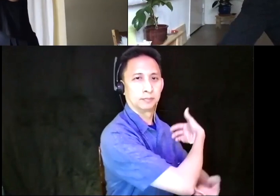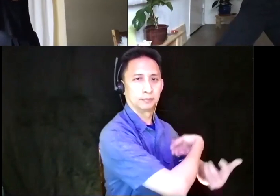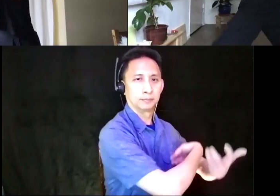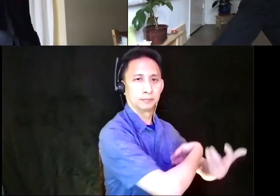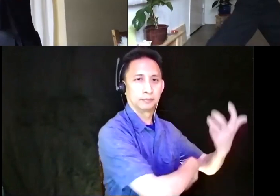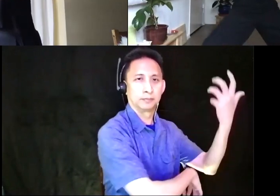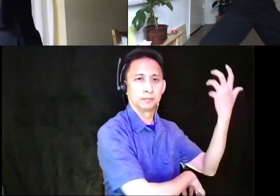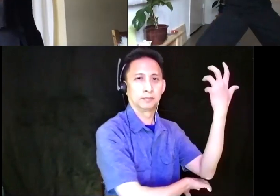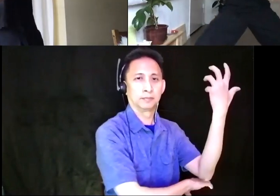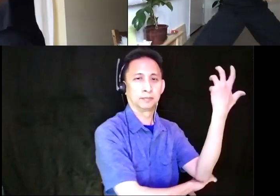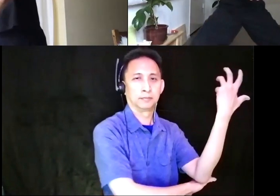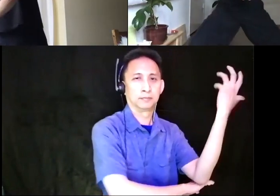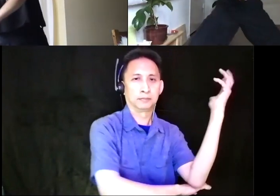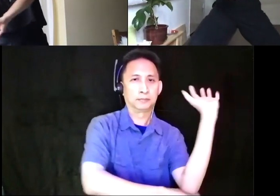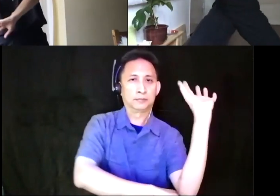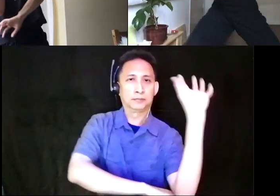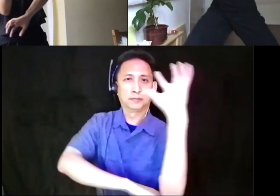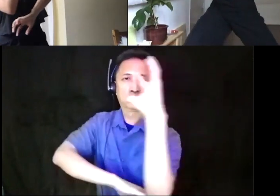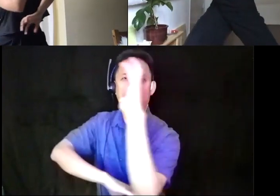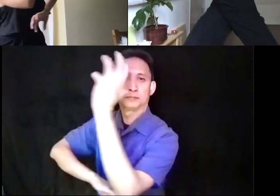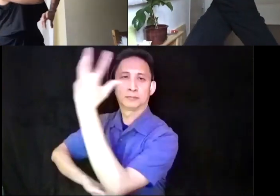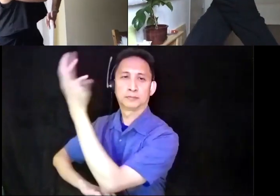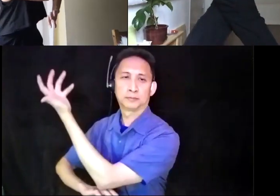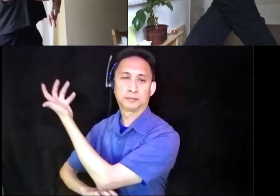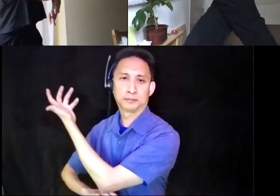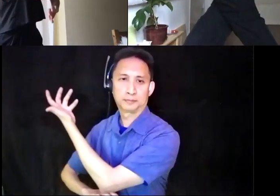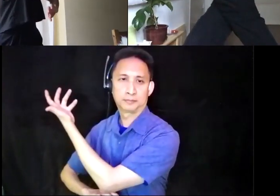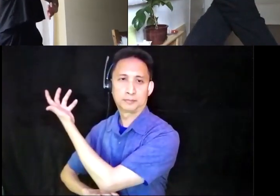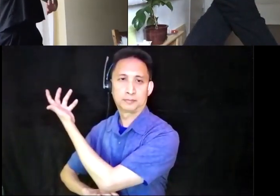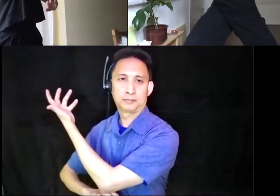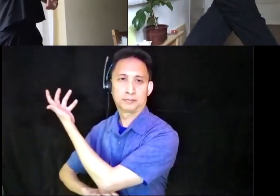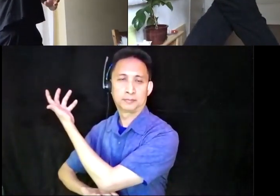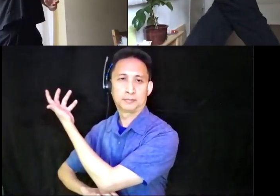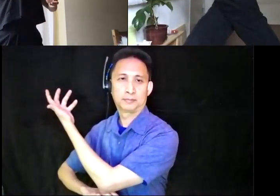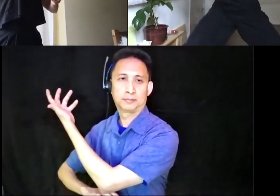now spiraling as I twist.